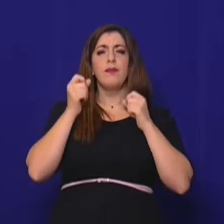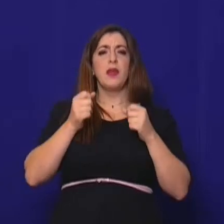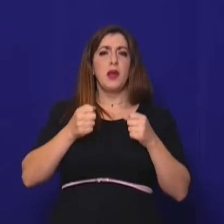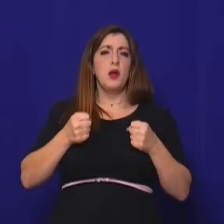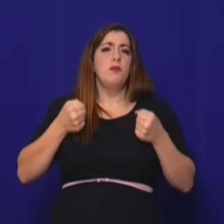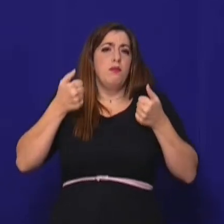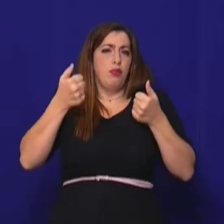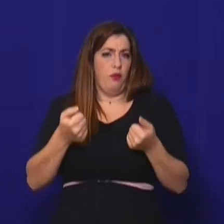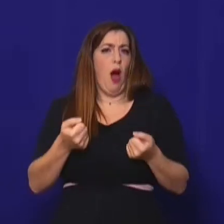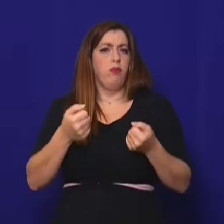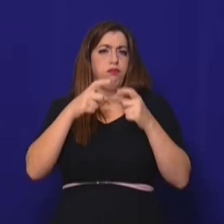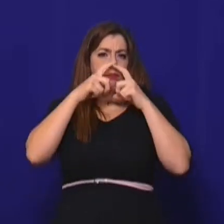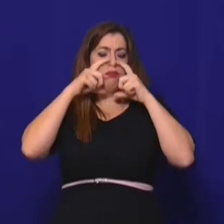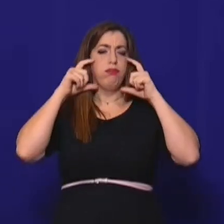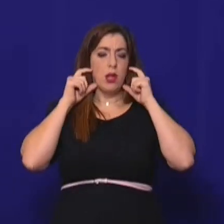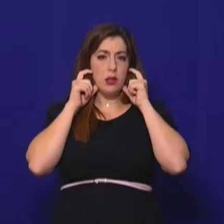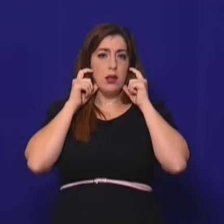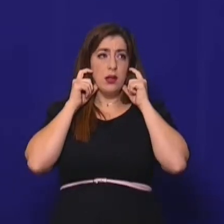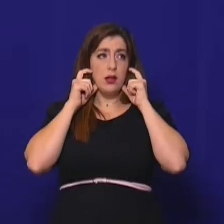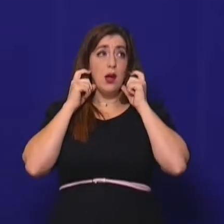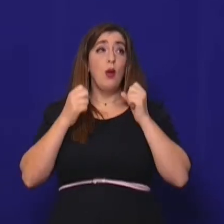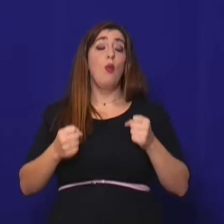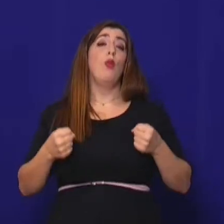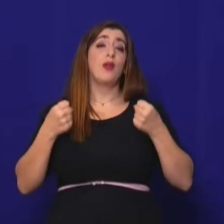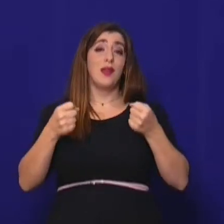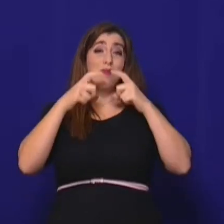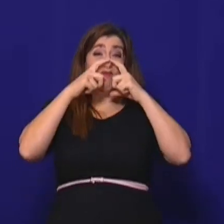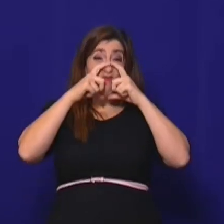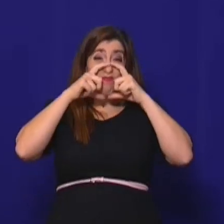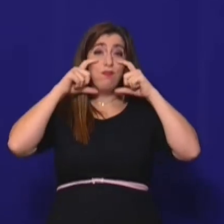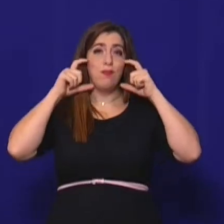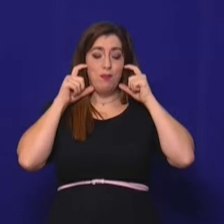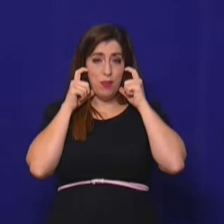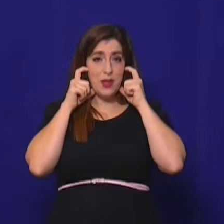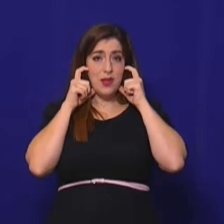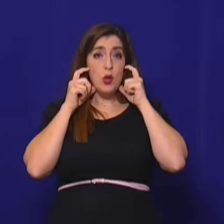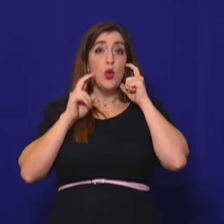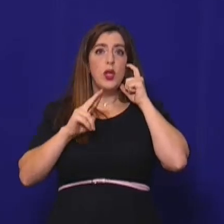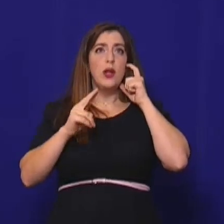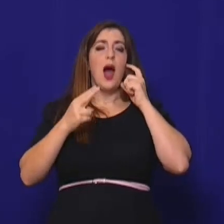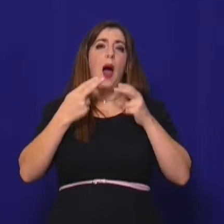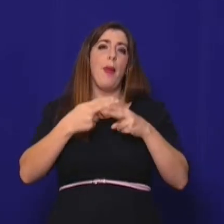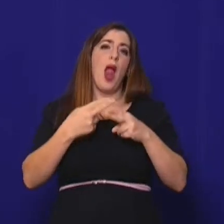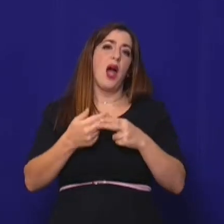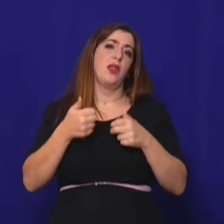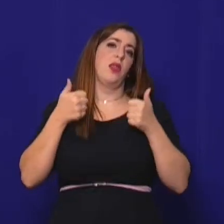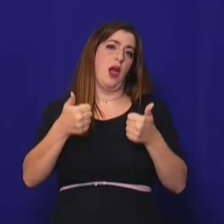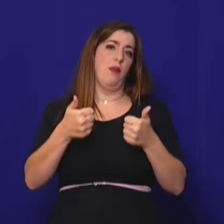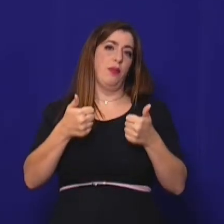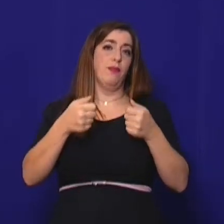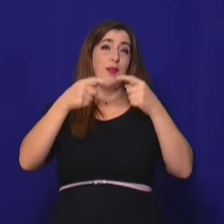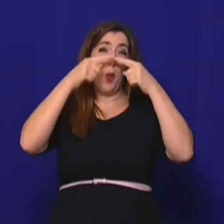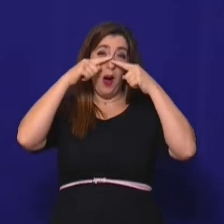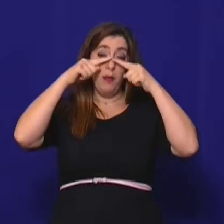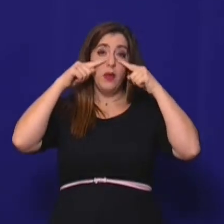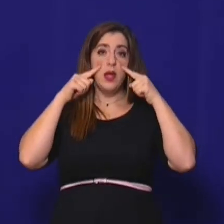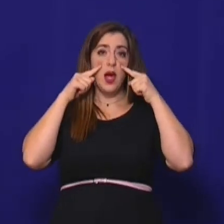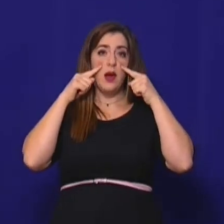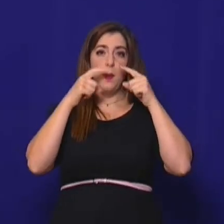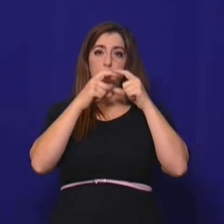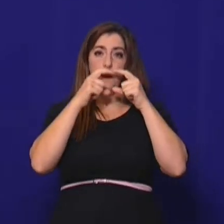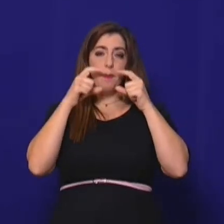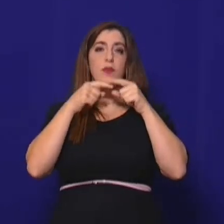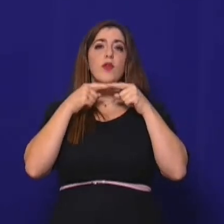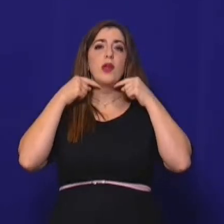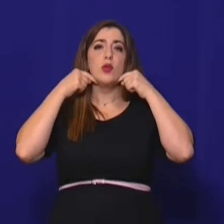jilbsuha, nfakkarkom nilbsuha imma importanti ħafna li nilbsuha sew li tkun qed tagħti l-imnieħer il-ħalq u li